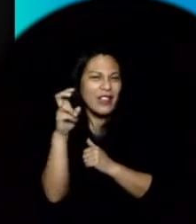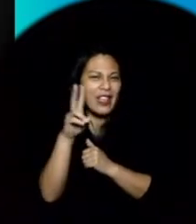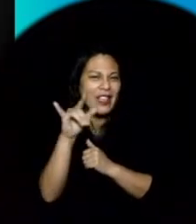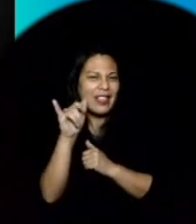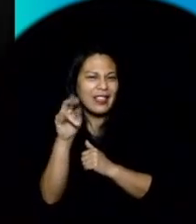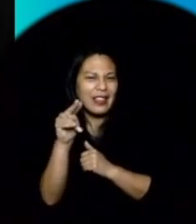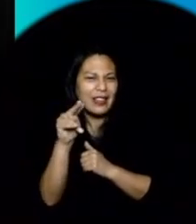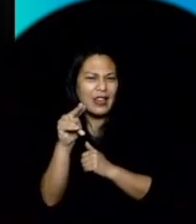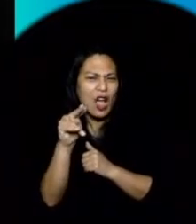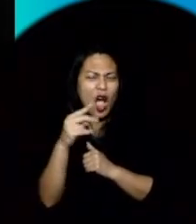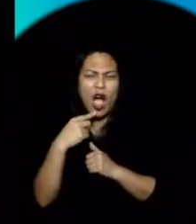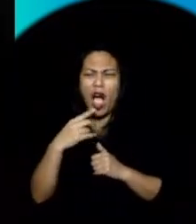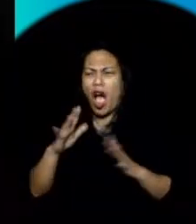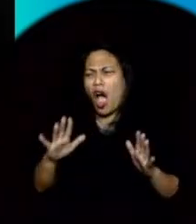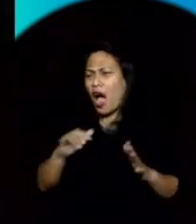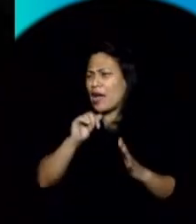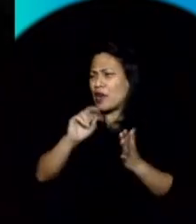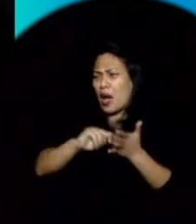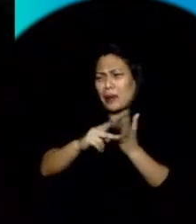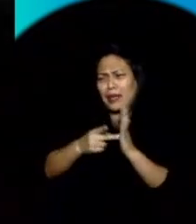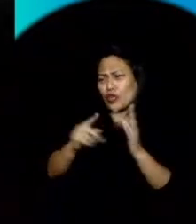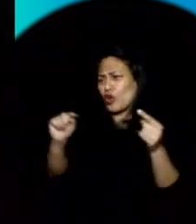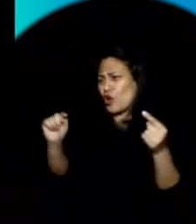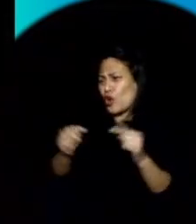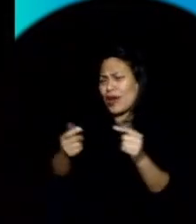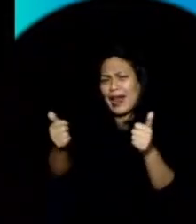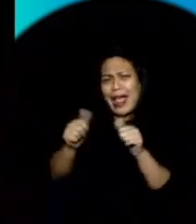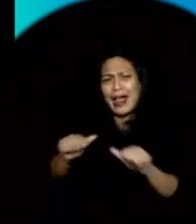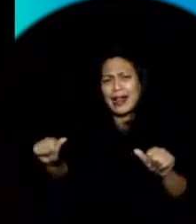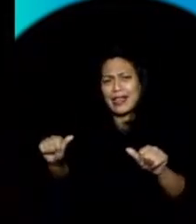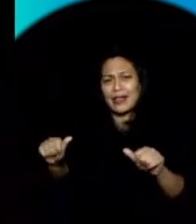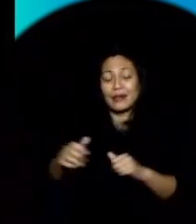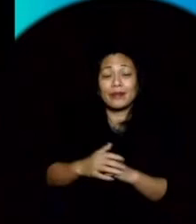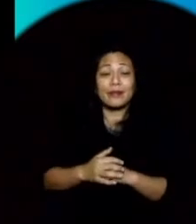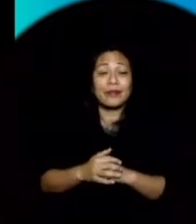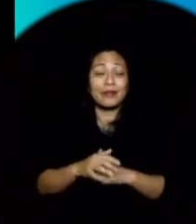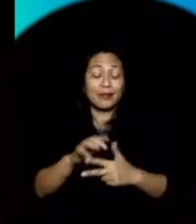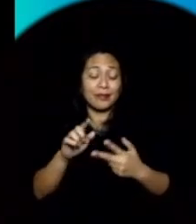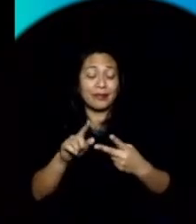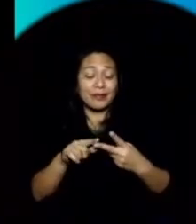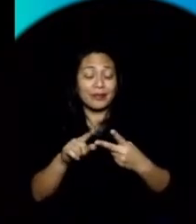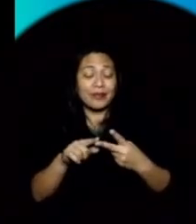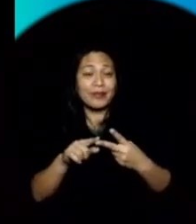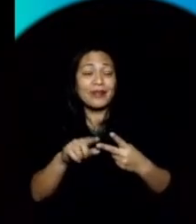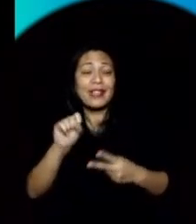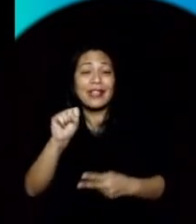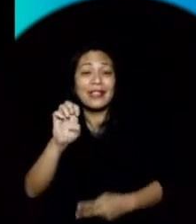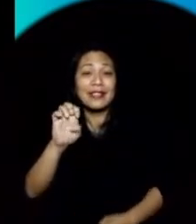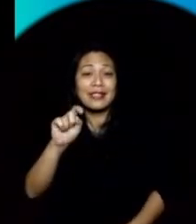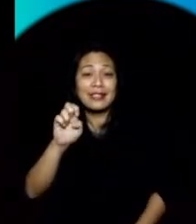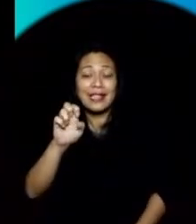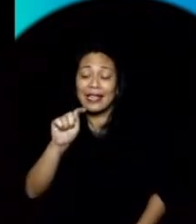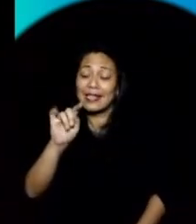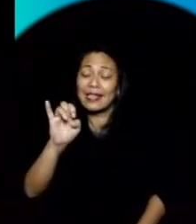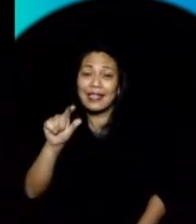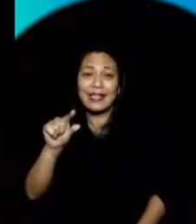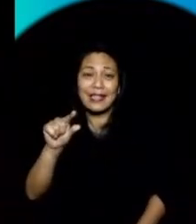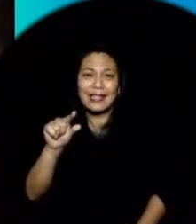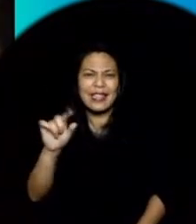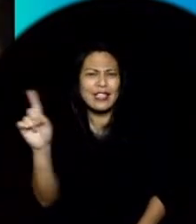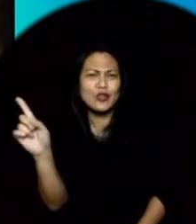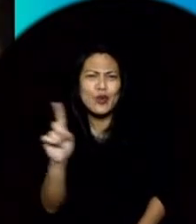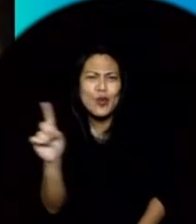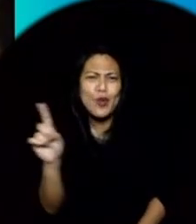say. I never meant to hurt anyone. The setting is the where and the mood for your